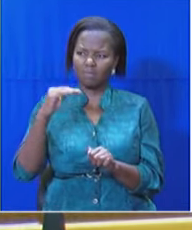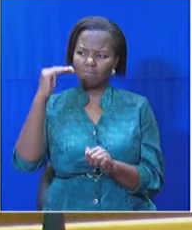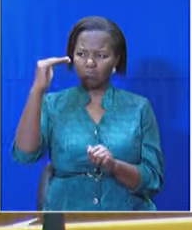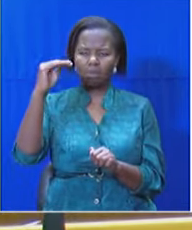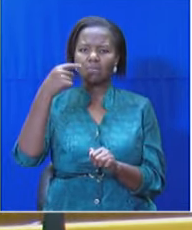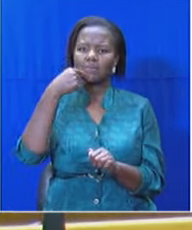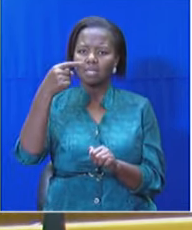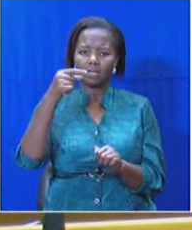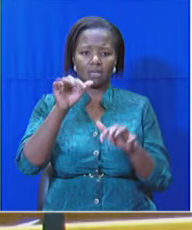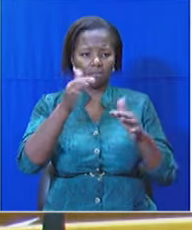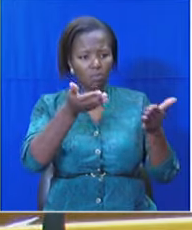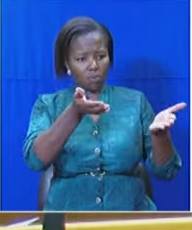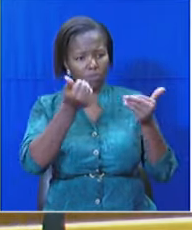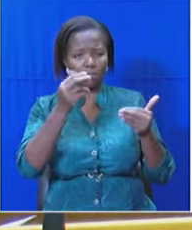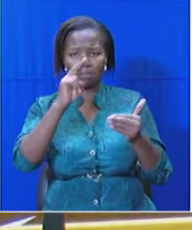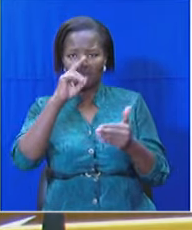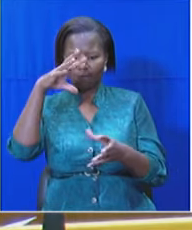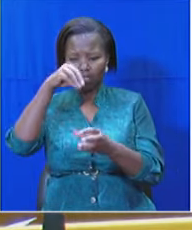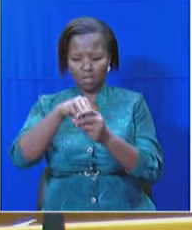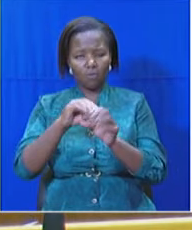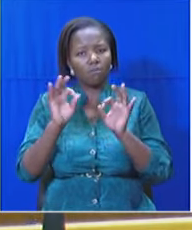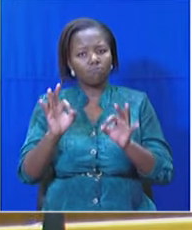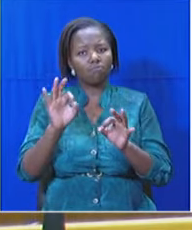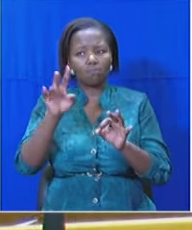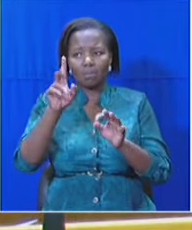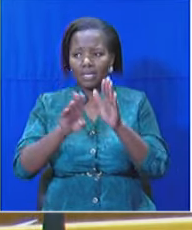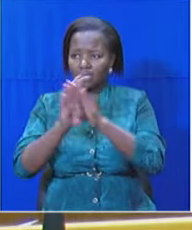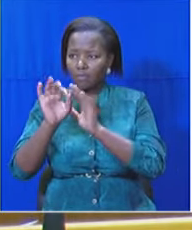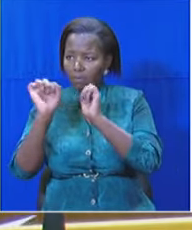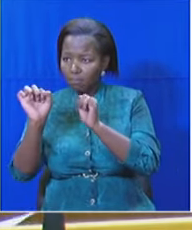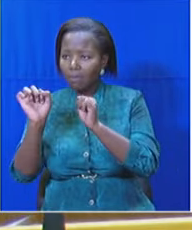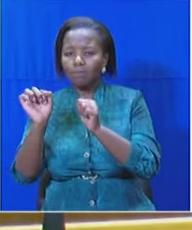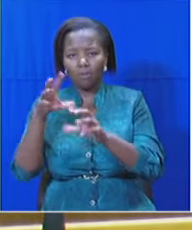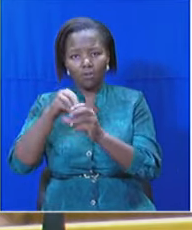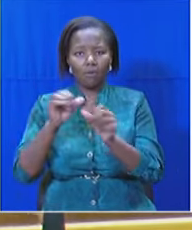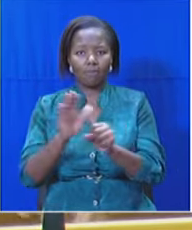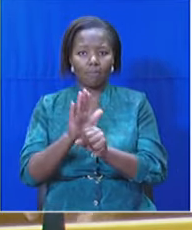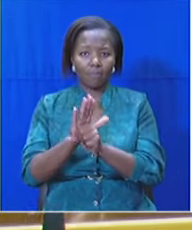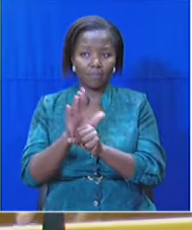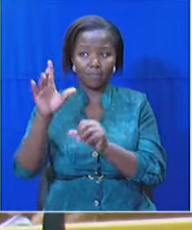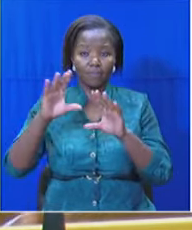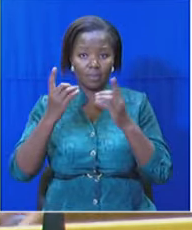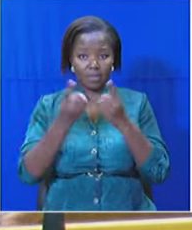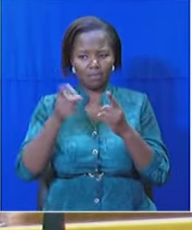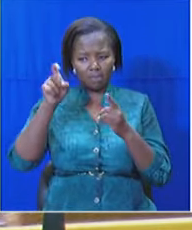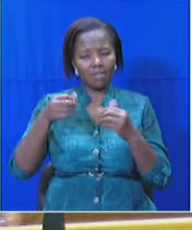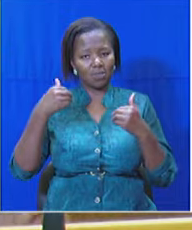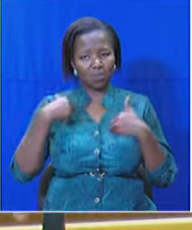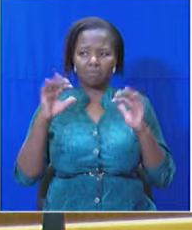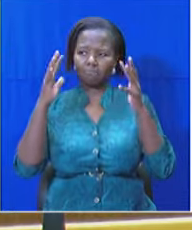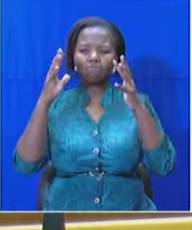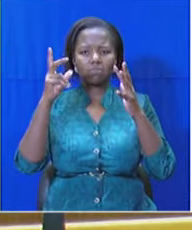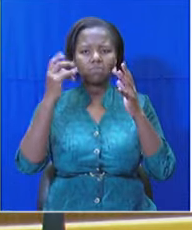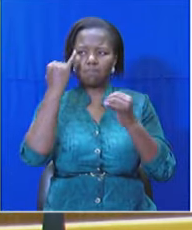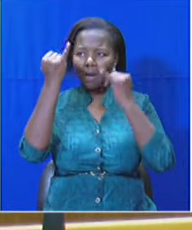Africans to ensure that they are actively involved in their own development. The department needs to be congratulated for the following